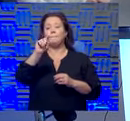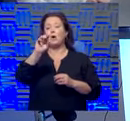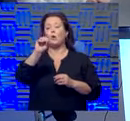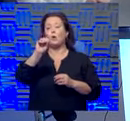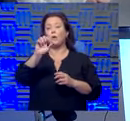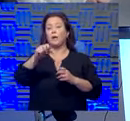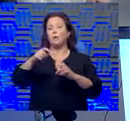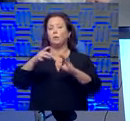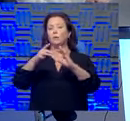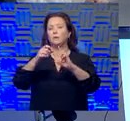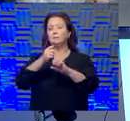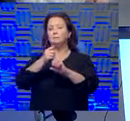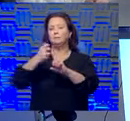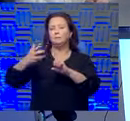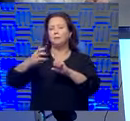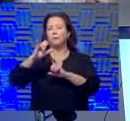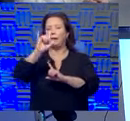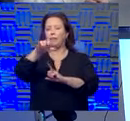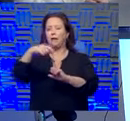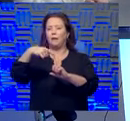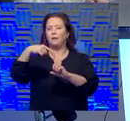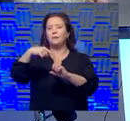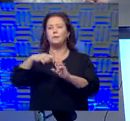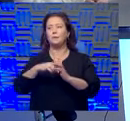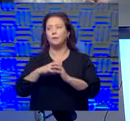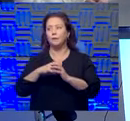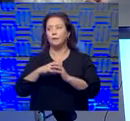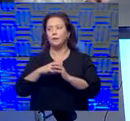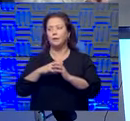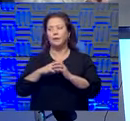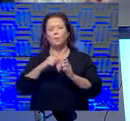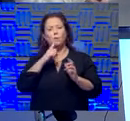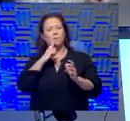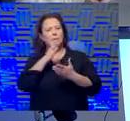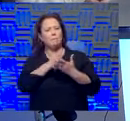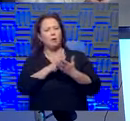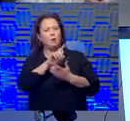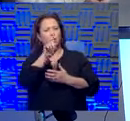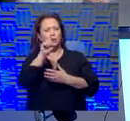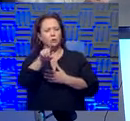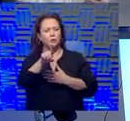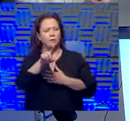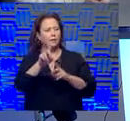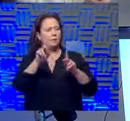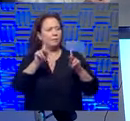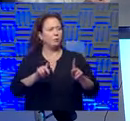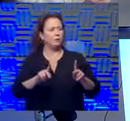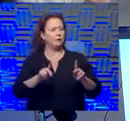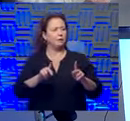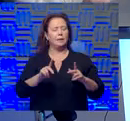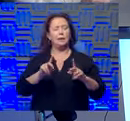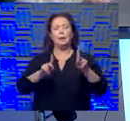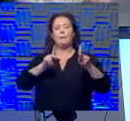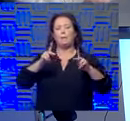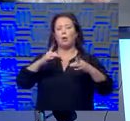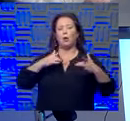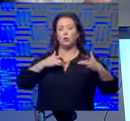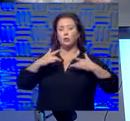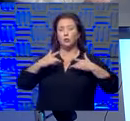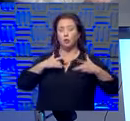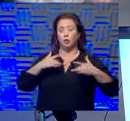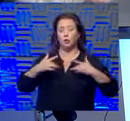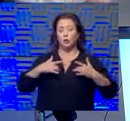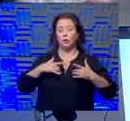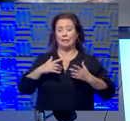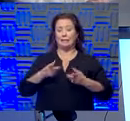a little bit. Okay, Hashimoto's. So I don't. Can you repeat that part of the question again? Because Well, the person had it. People are concerned about, does it give